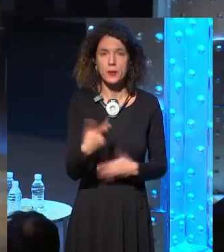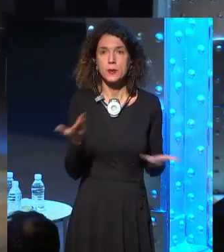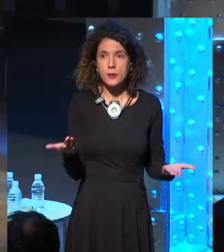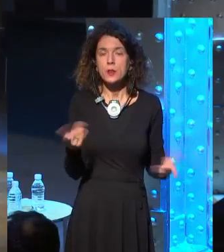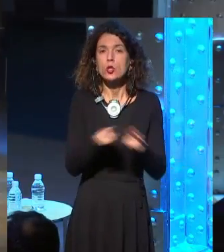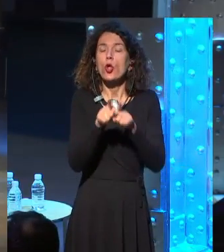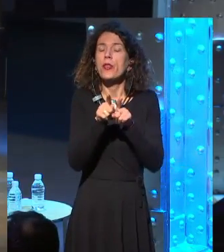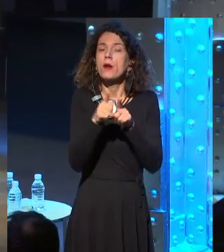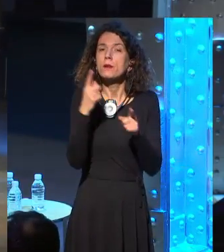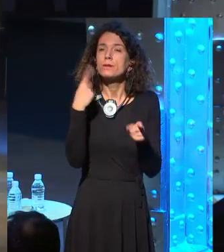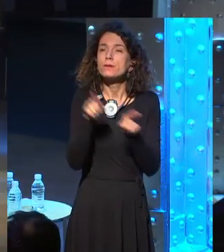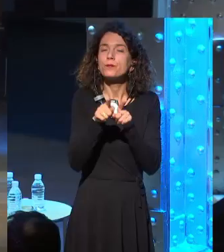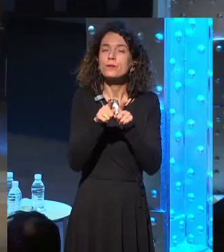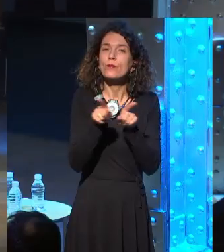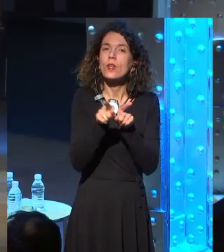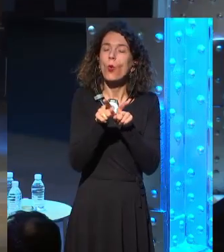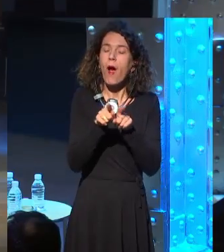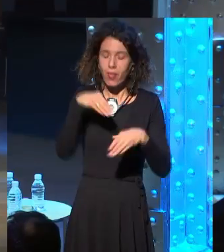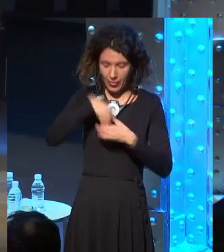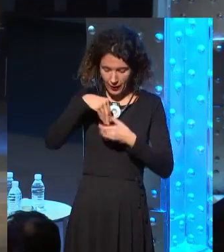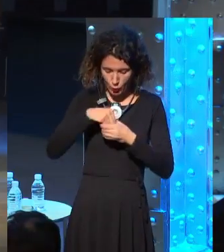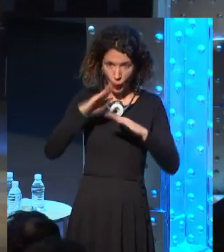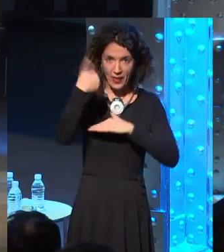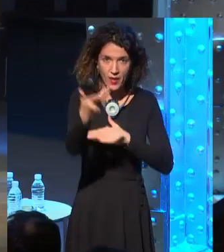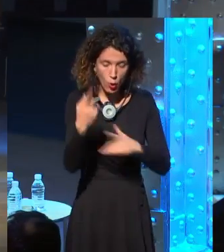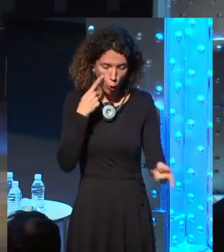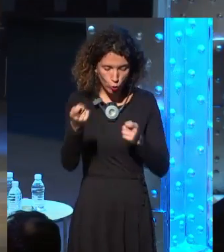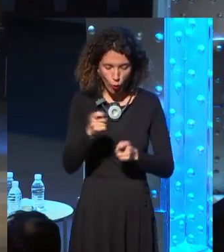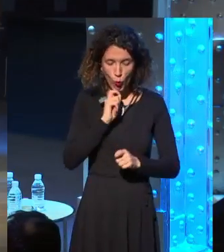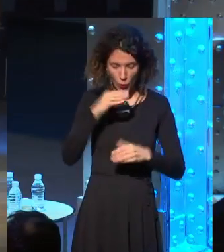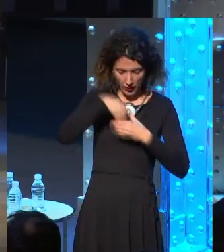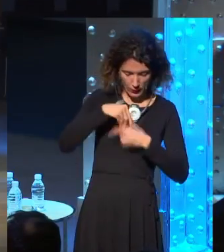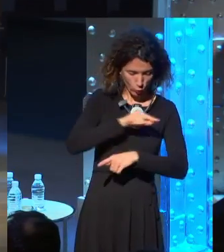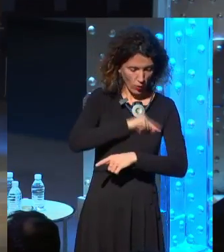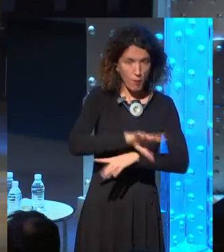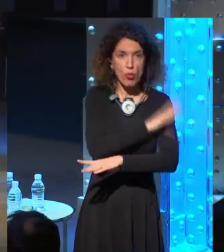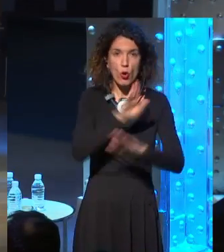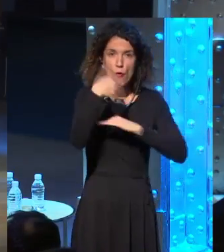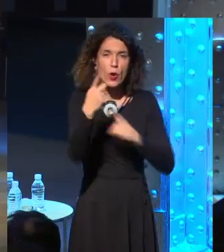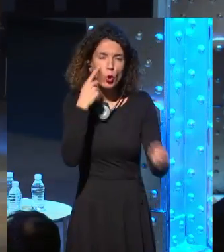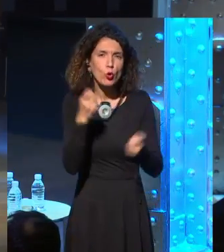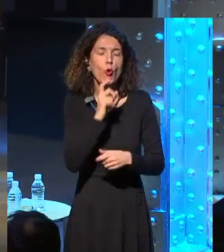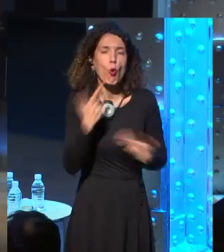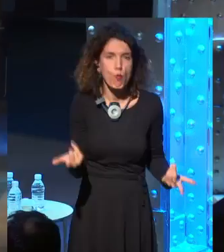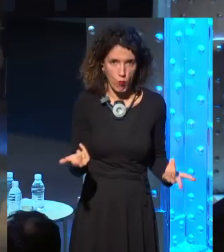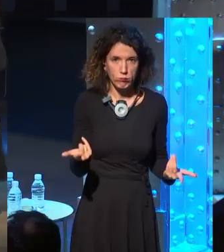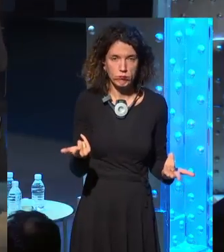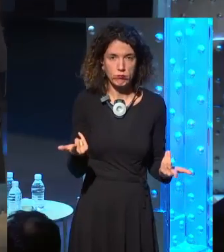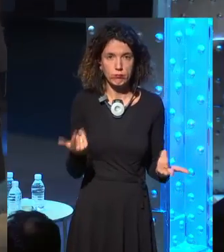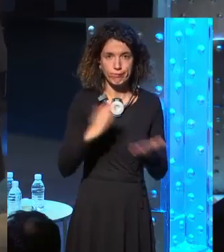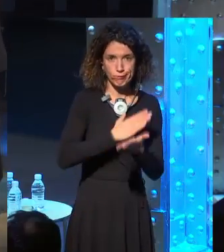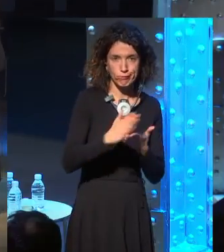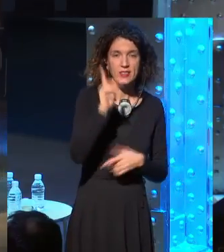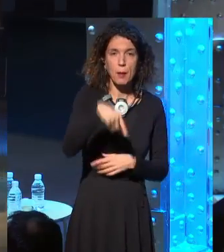external, moving, staying, emotional and non-emotional experience?